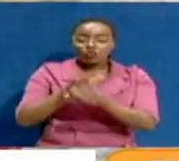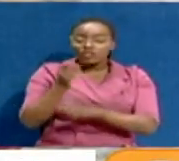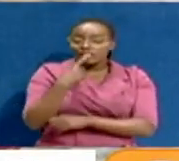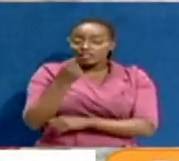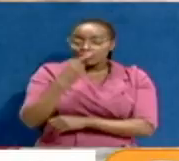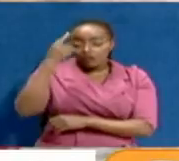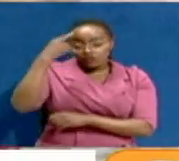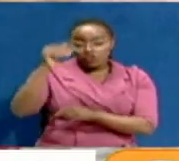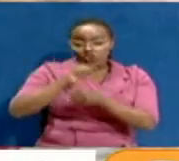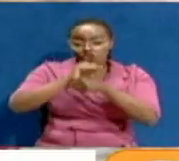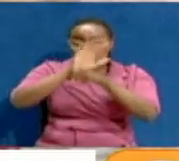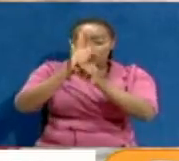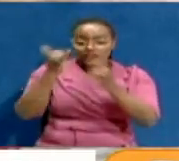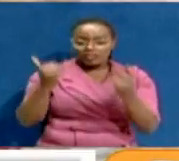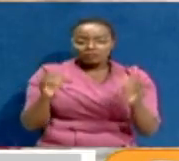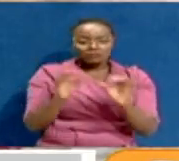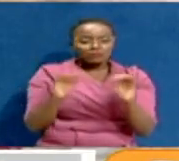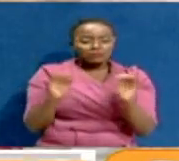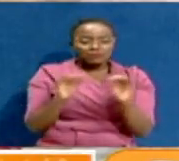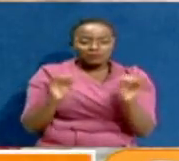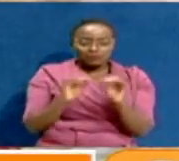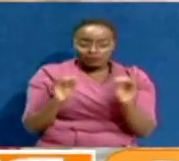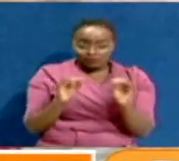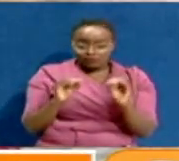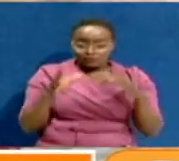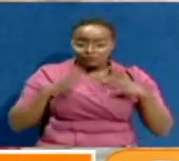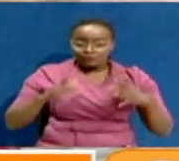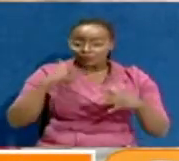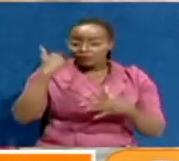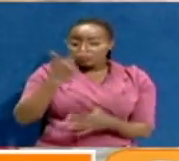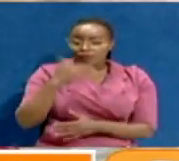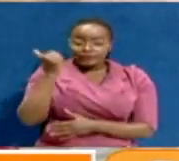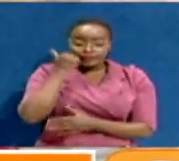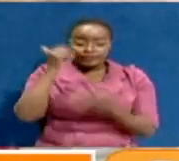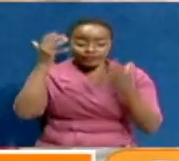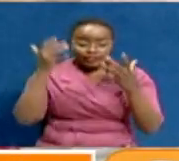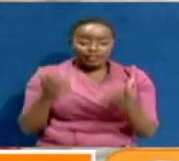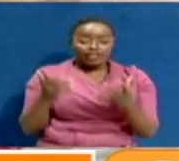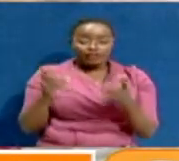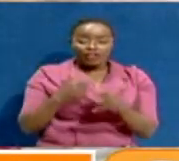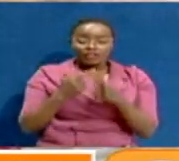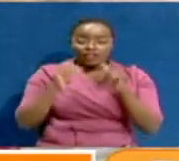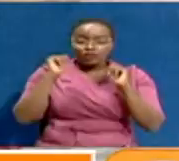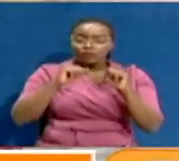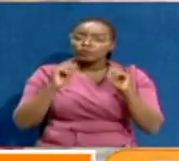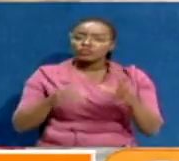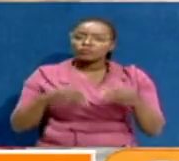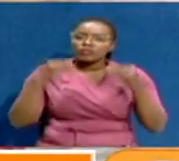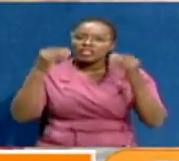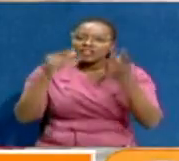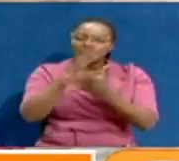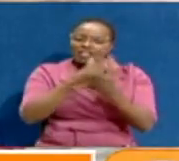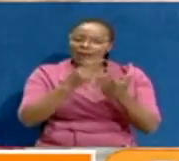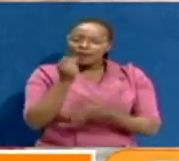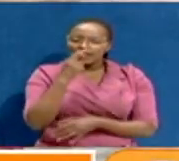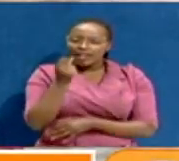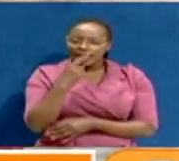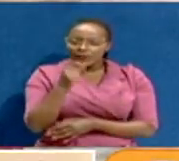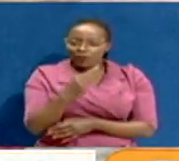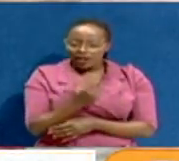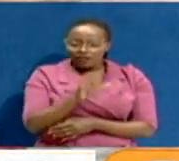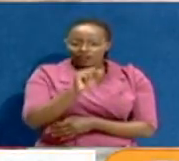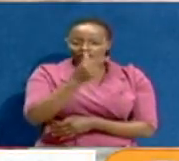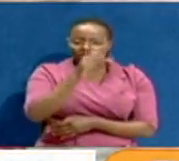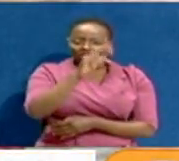for COVID-19. For those who are severely ill, we are able to give some drugs called